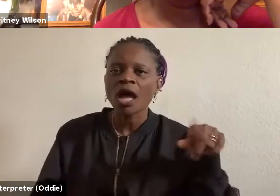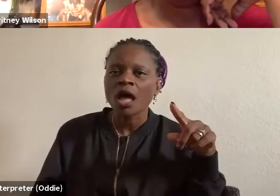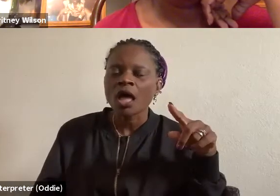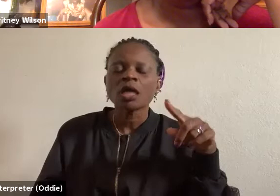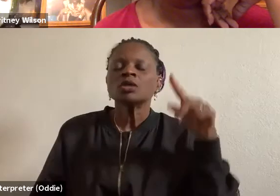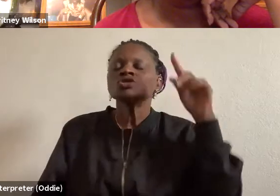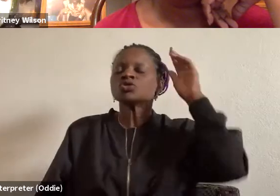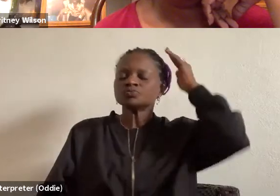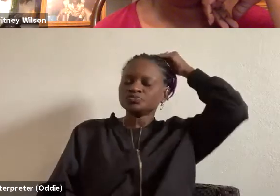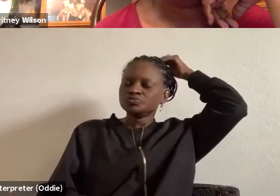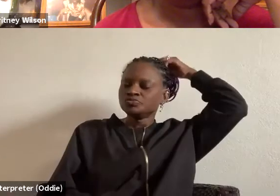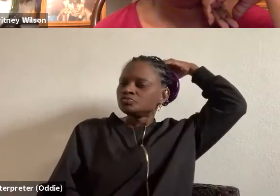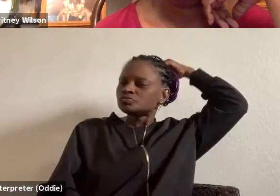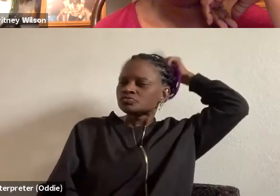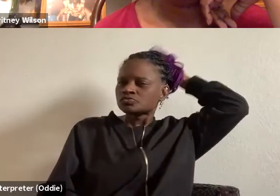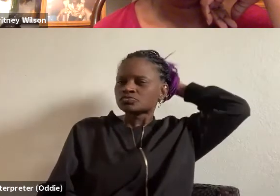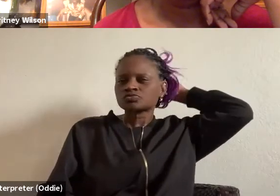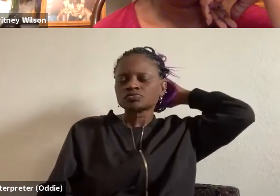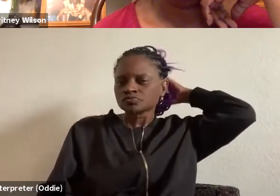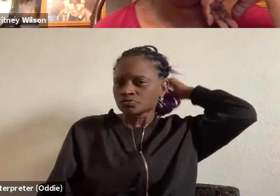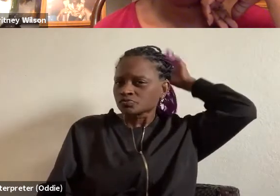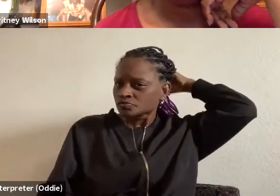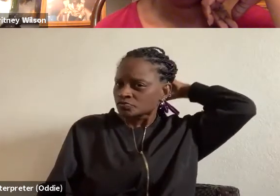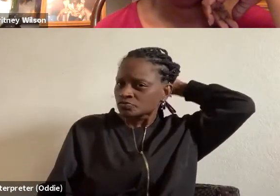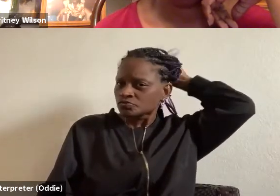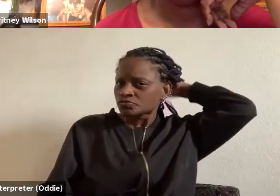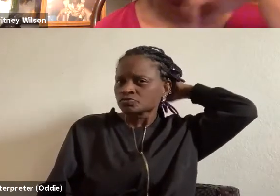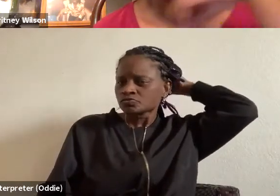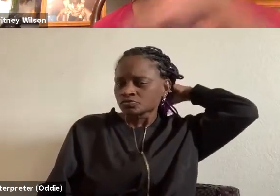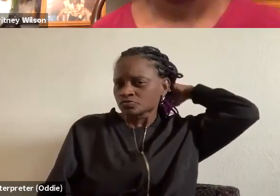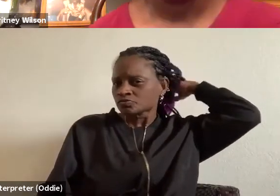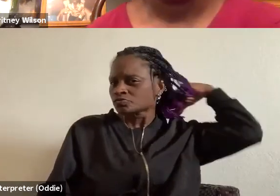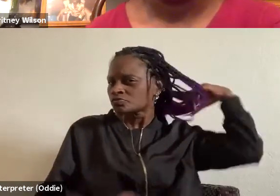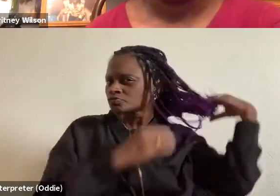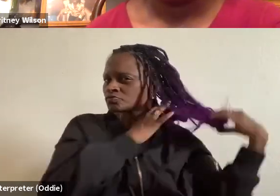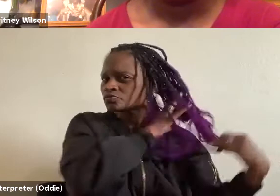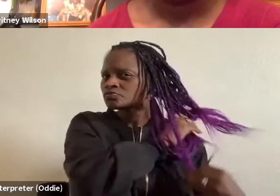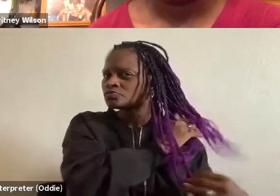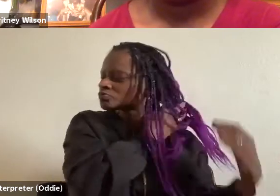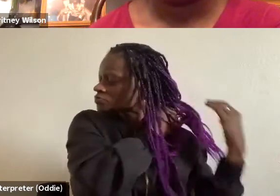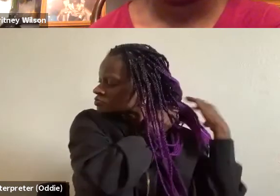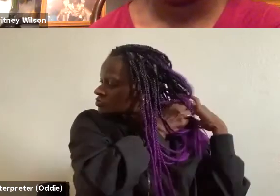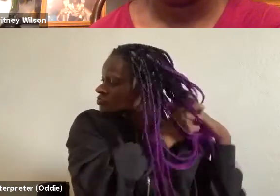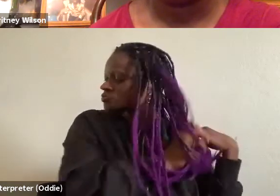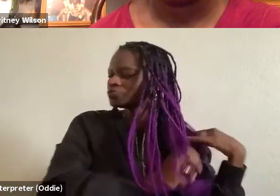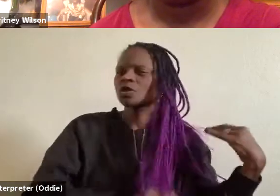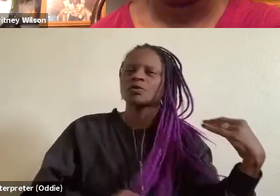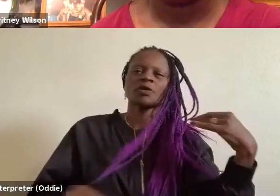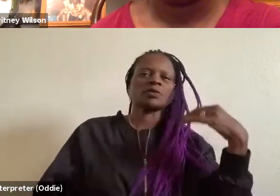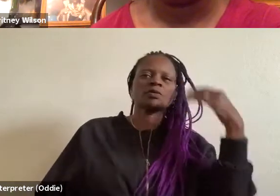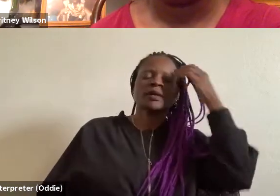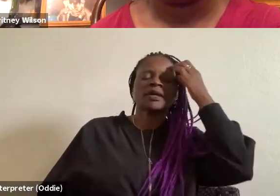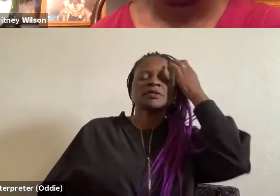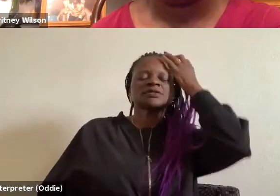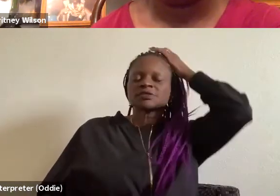been an experience as well. You know, particularly for those of us in westernized countries,